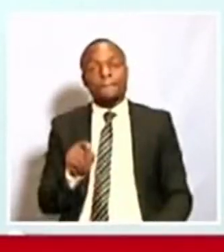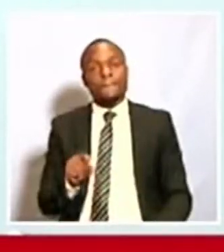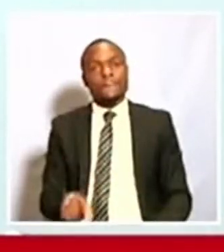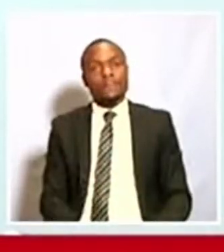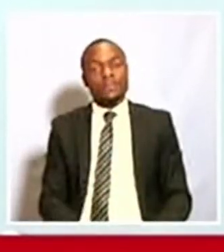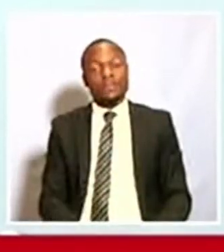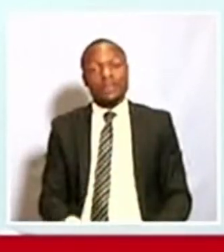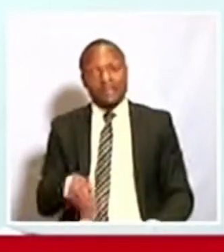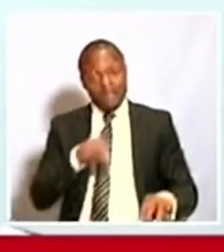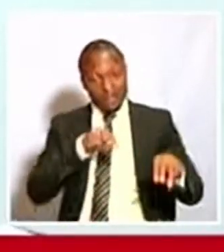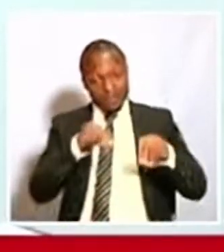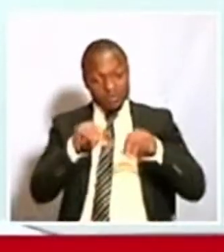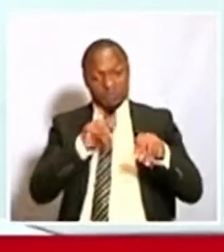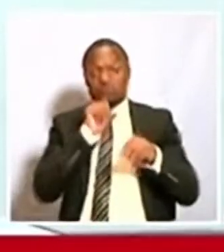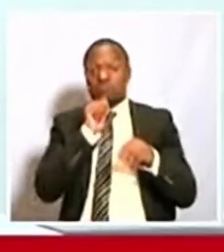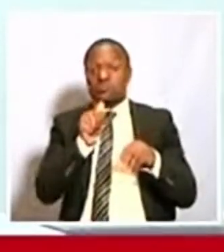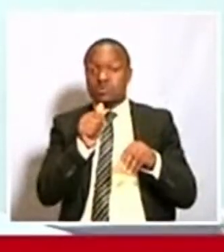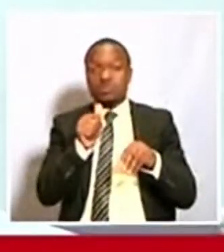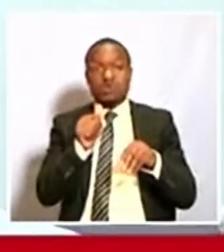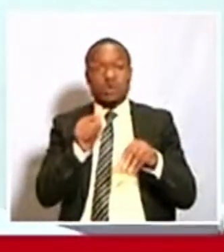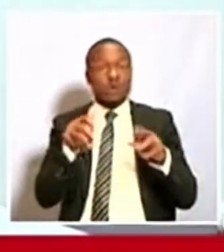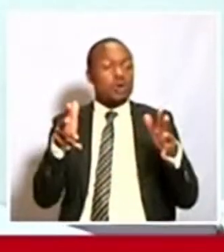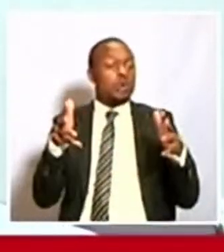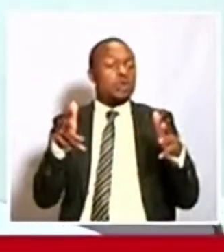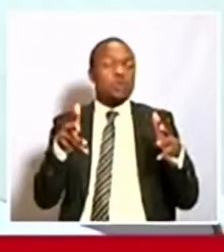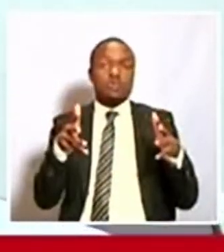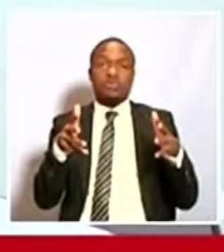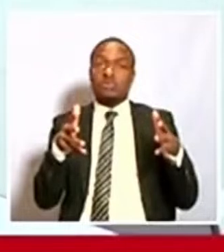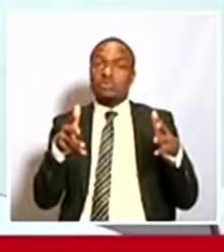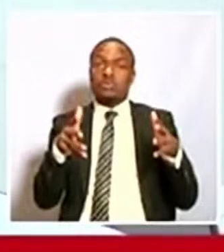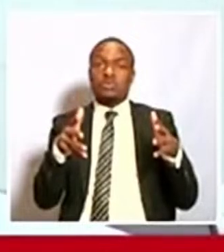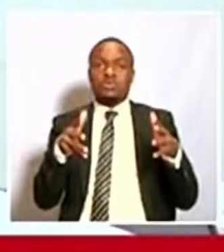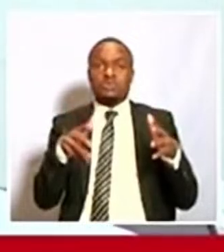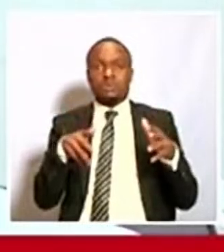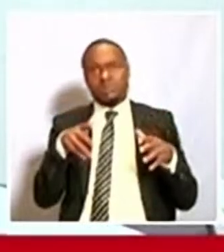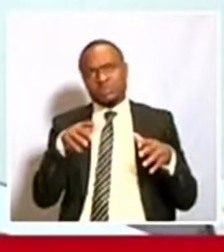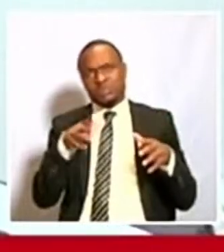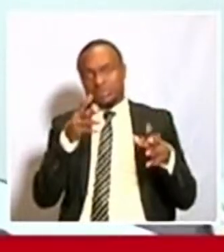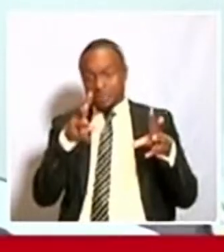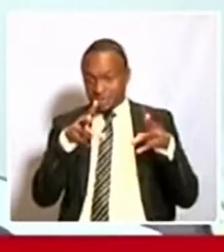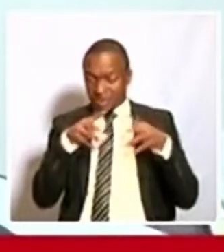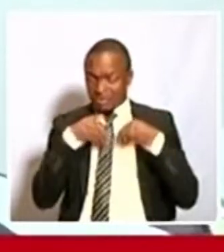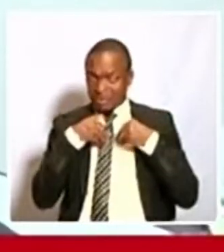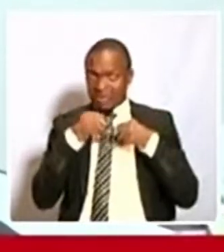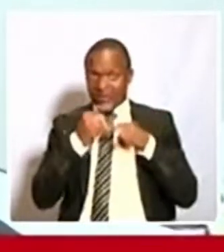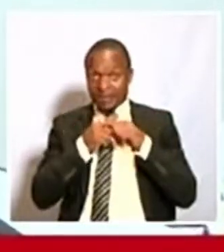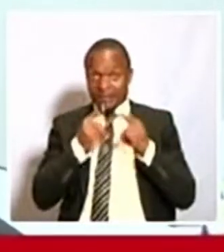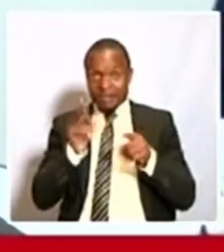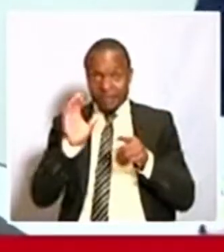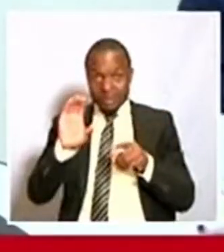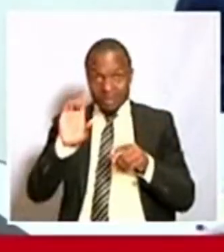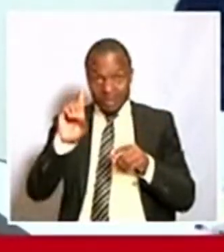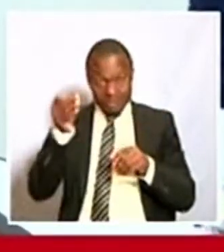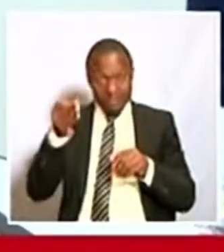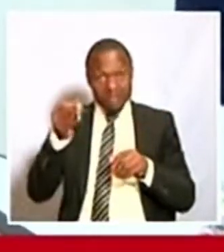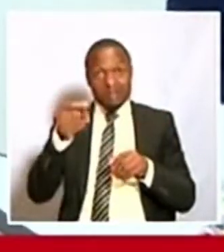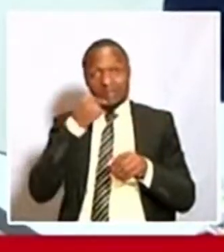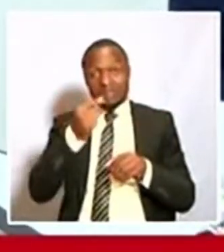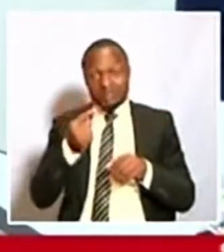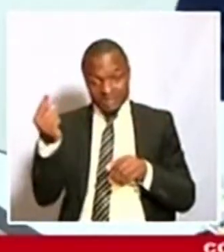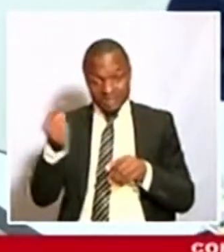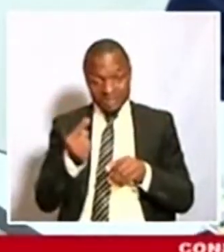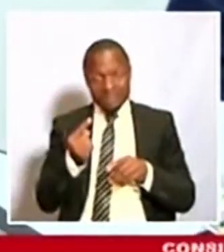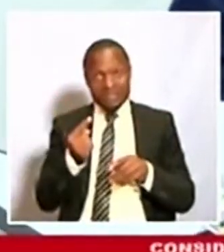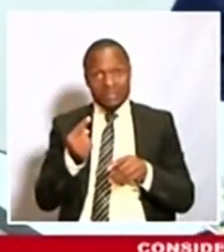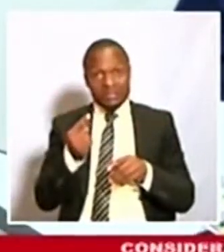as management, not comfortable, but the CDF said no, they will come and sign. So the decision to go ahead with these